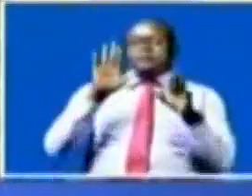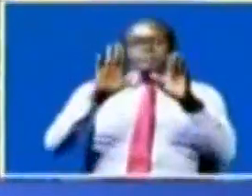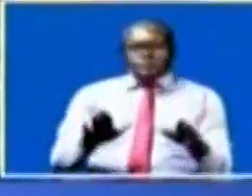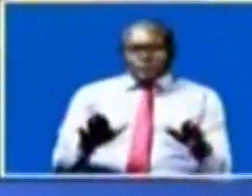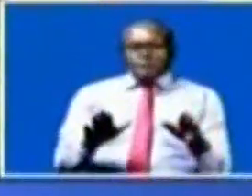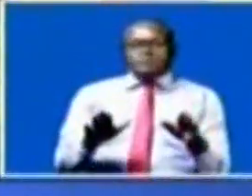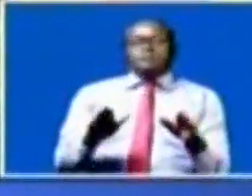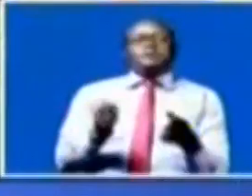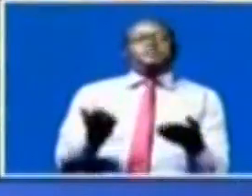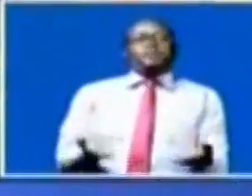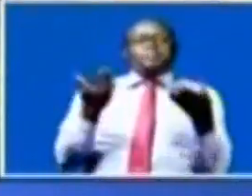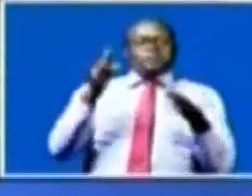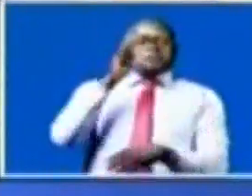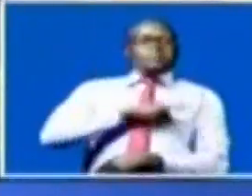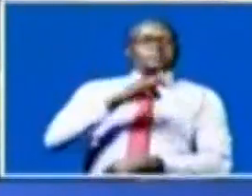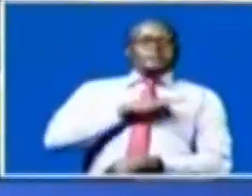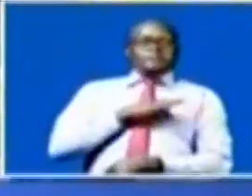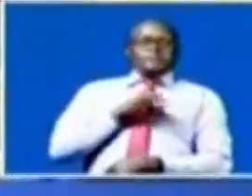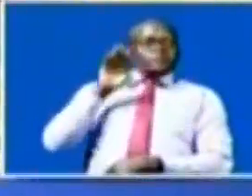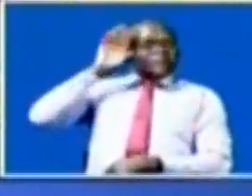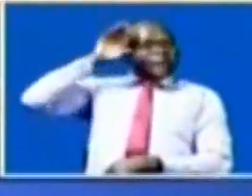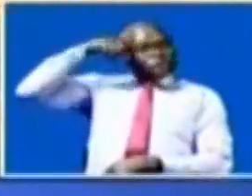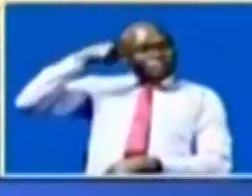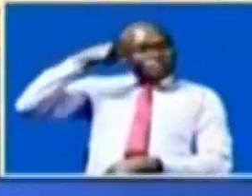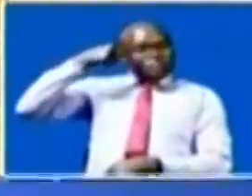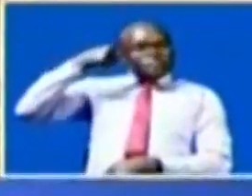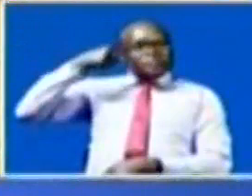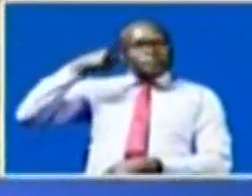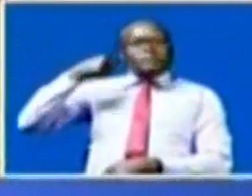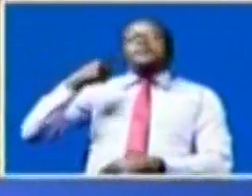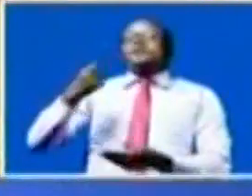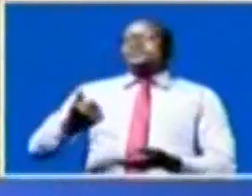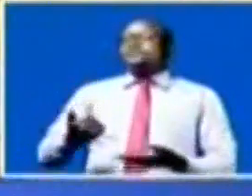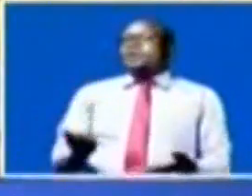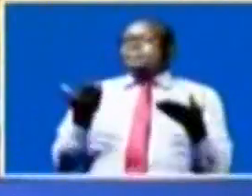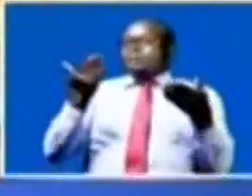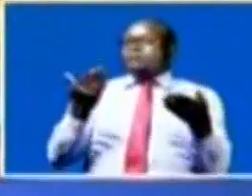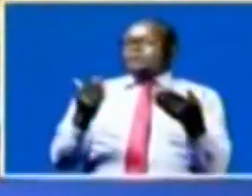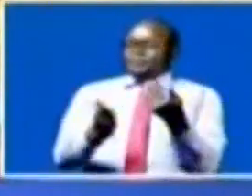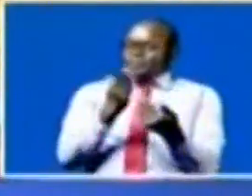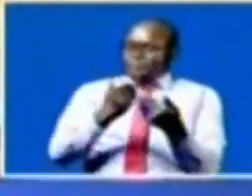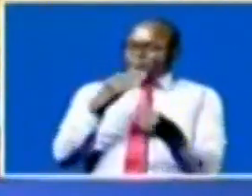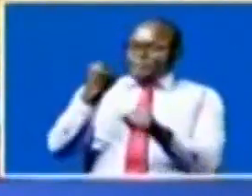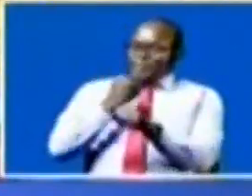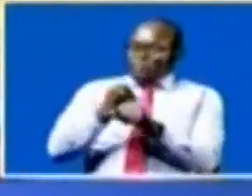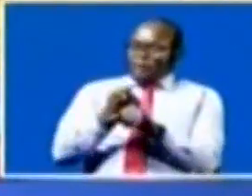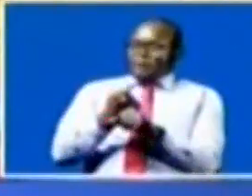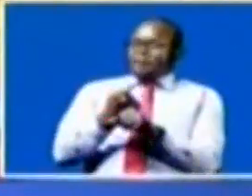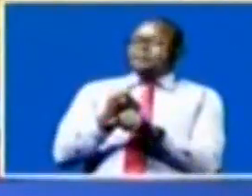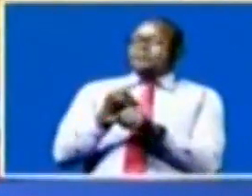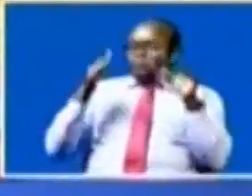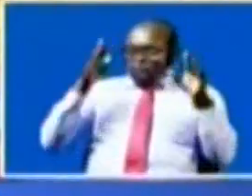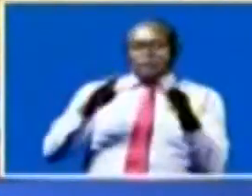effective step to improve profitability of any sheep breed is to improve the husbandry. Hii ni kasi ambao tunafanya na nguvu